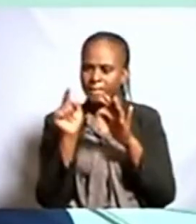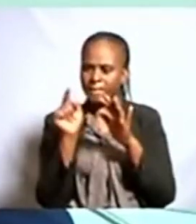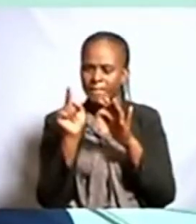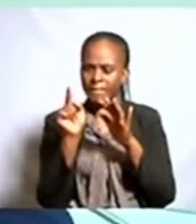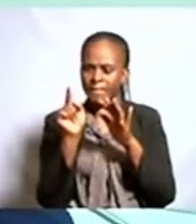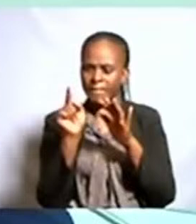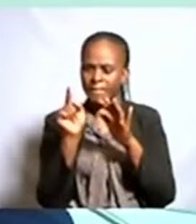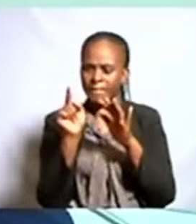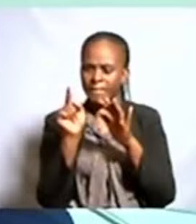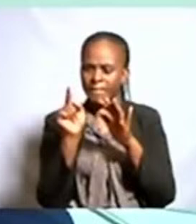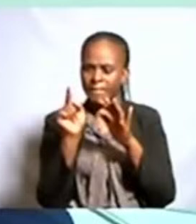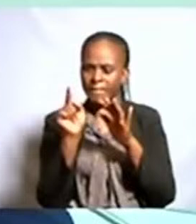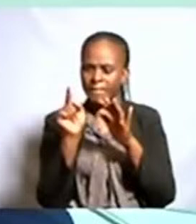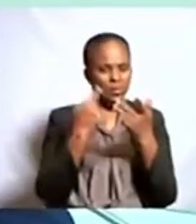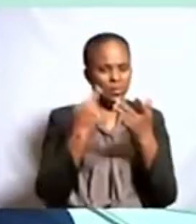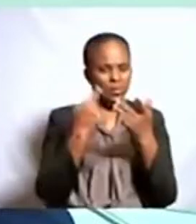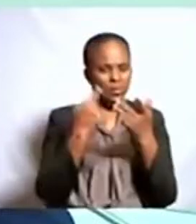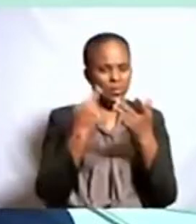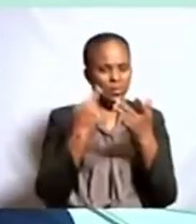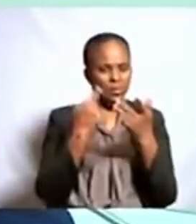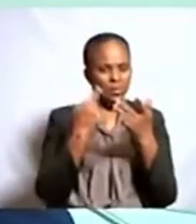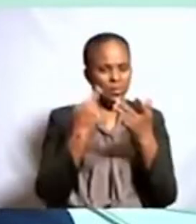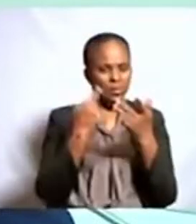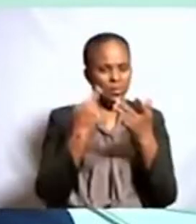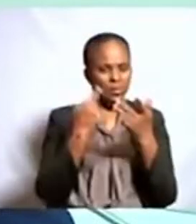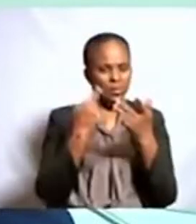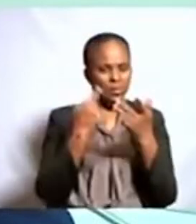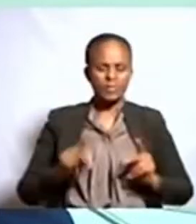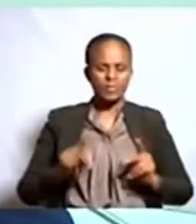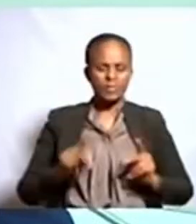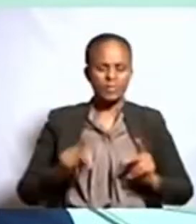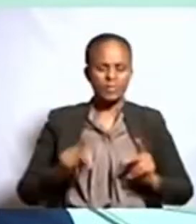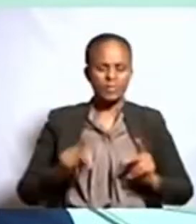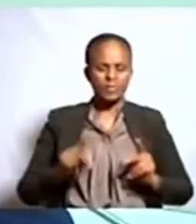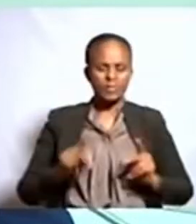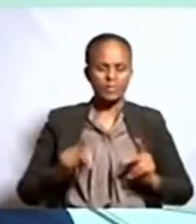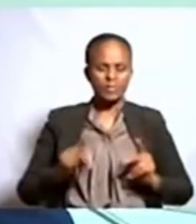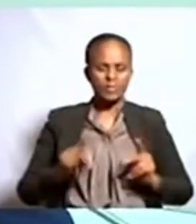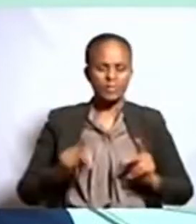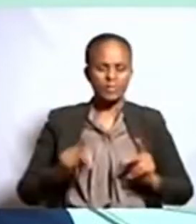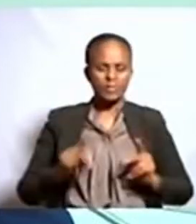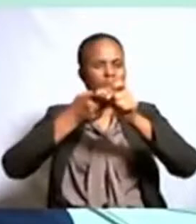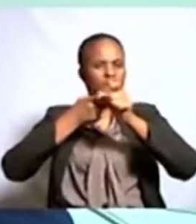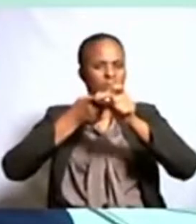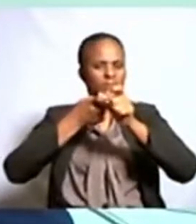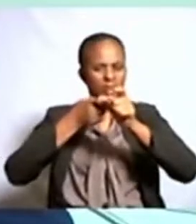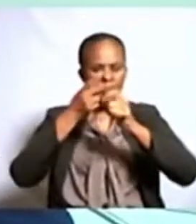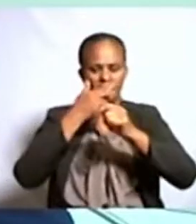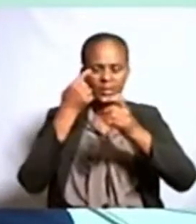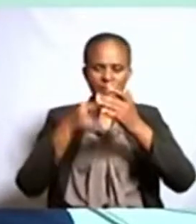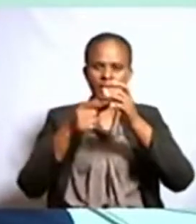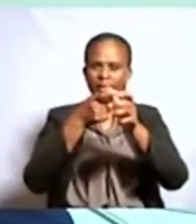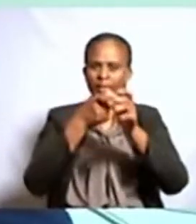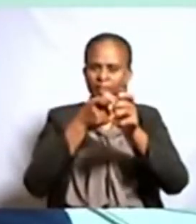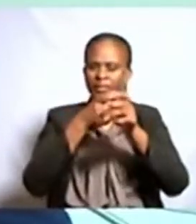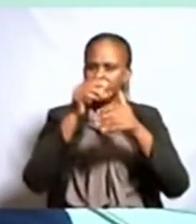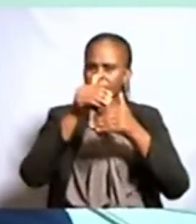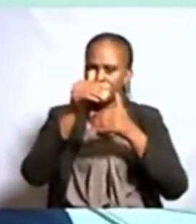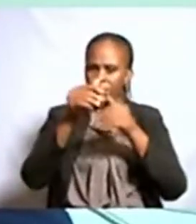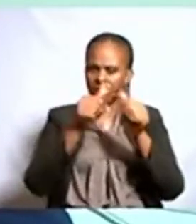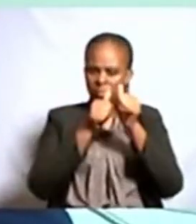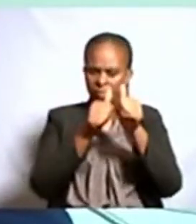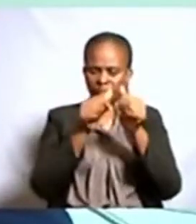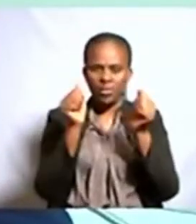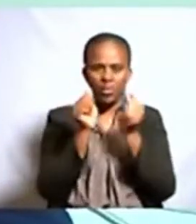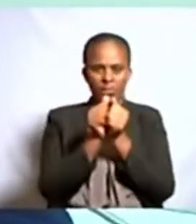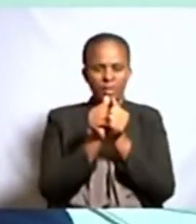subject to other provisions of this act, no person shall use a motor vehicle trailer unless such a vehicle trailer is registered in accordance